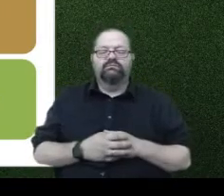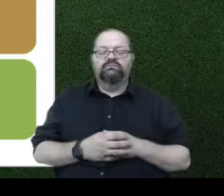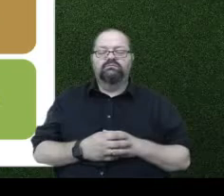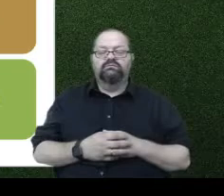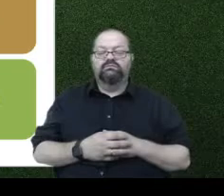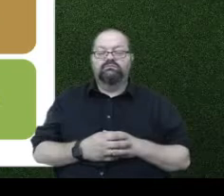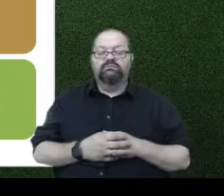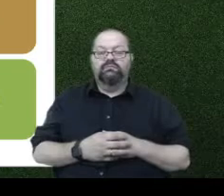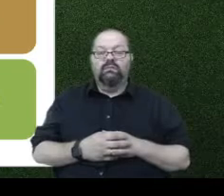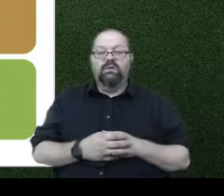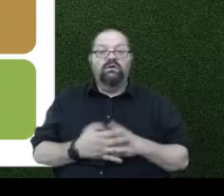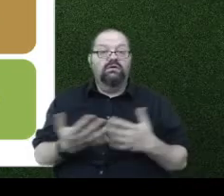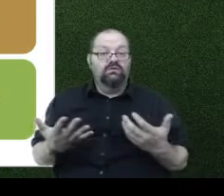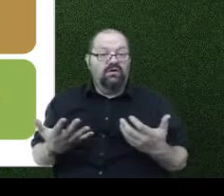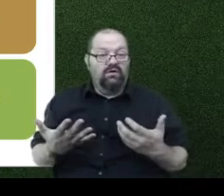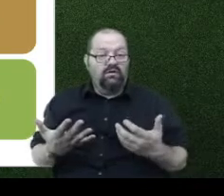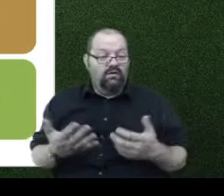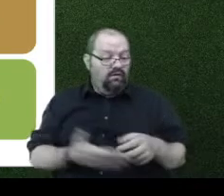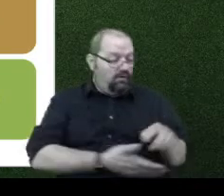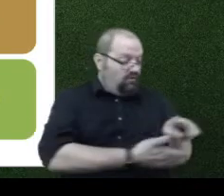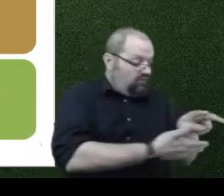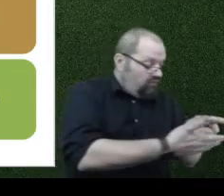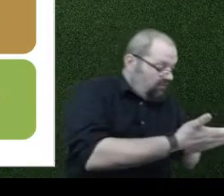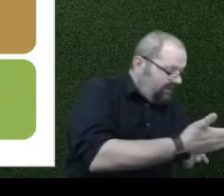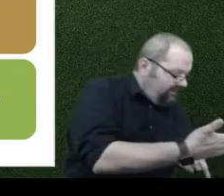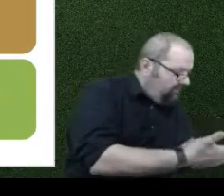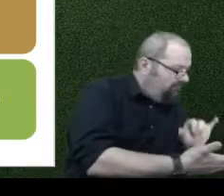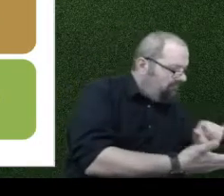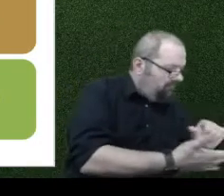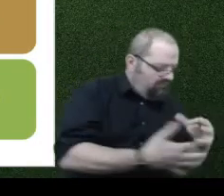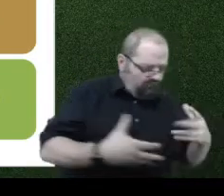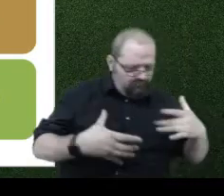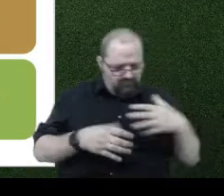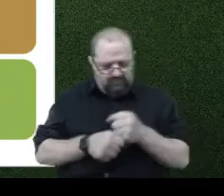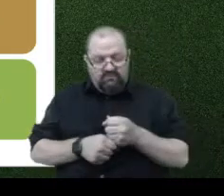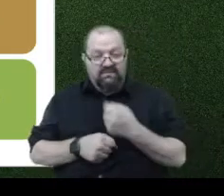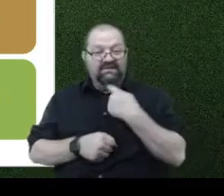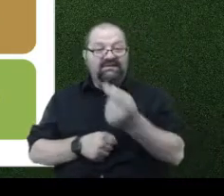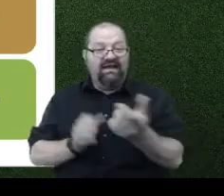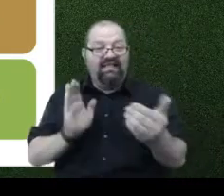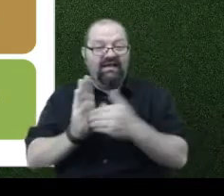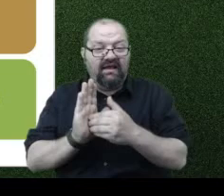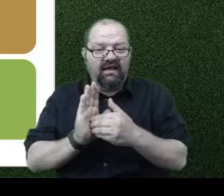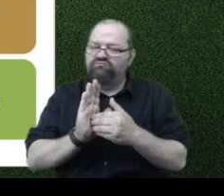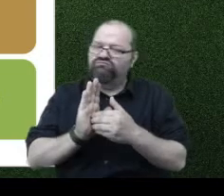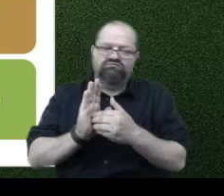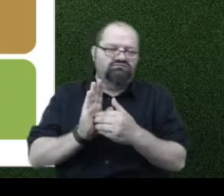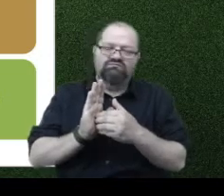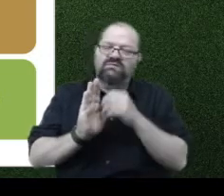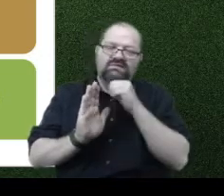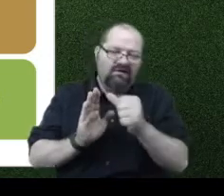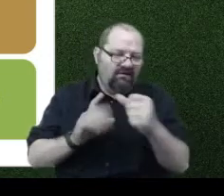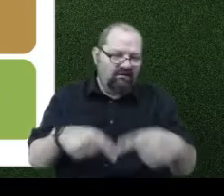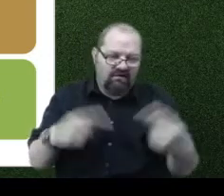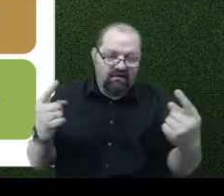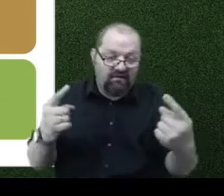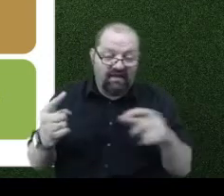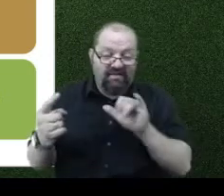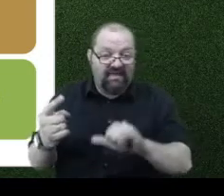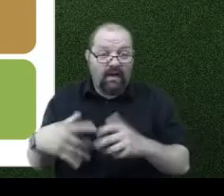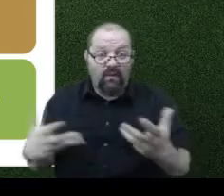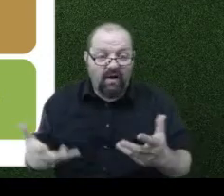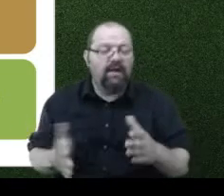An argument is not just summarizing what you read or observe. That's a book report. Summary is perfect to